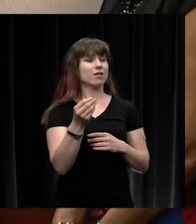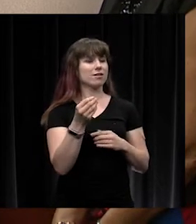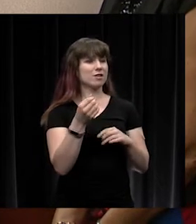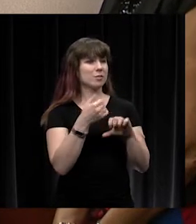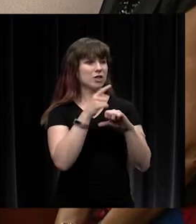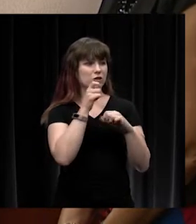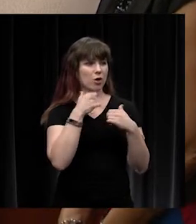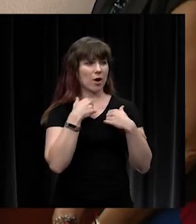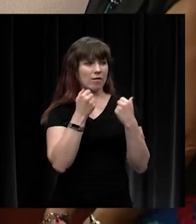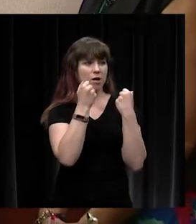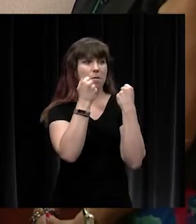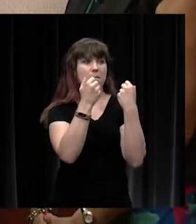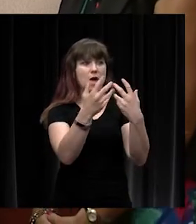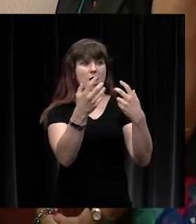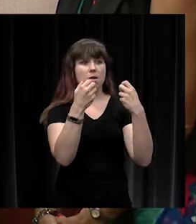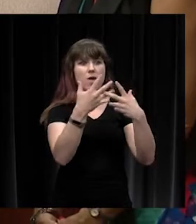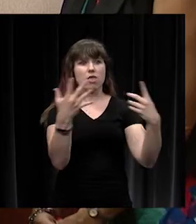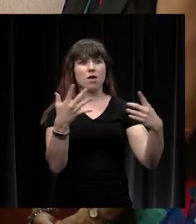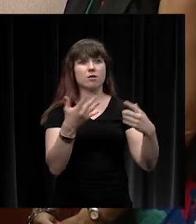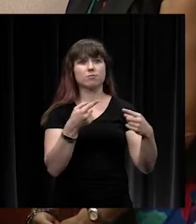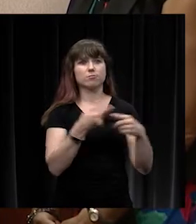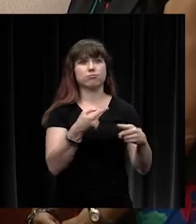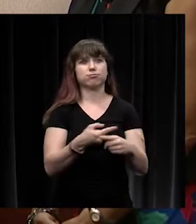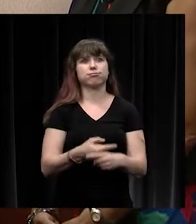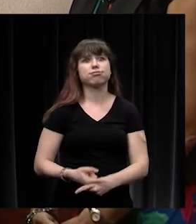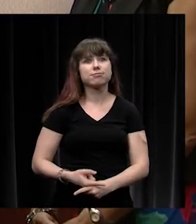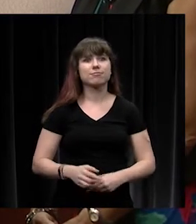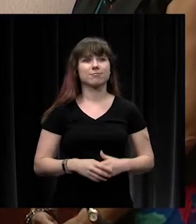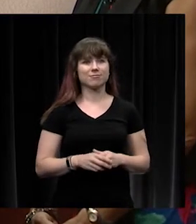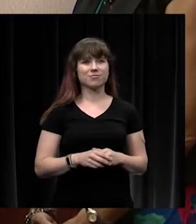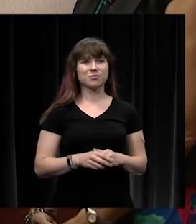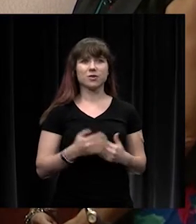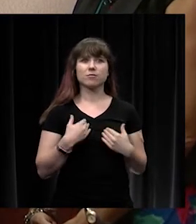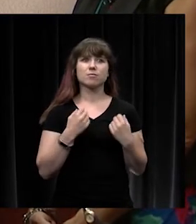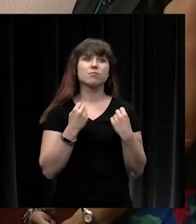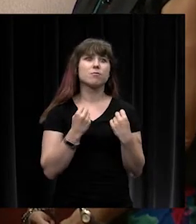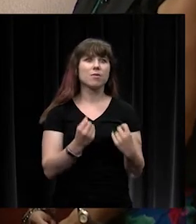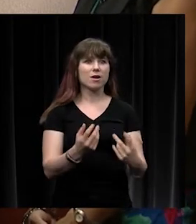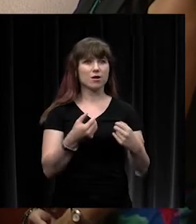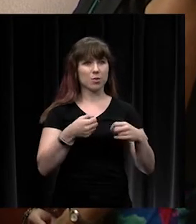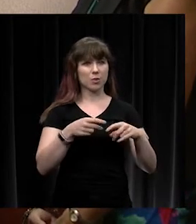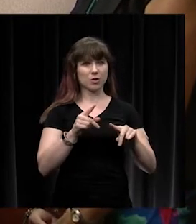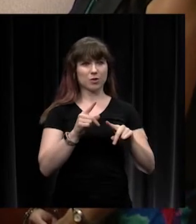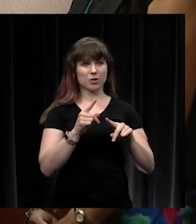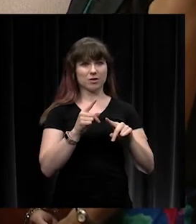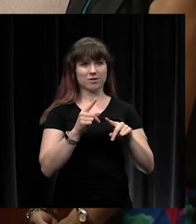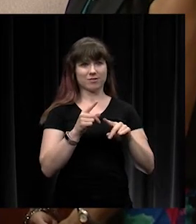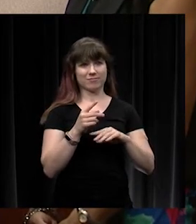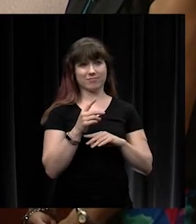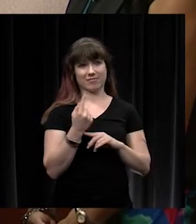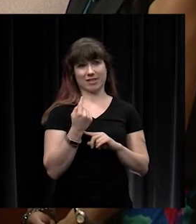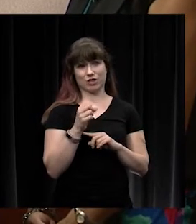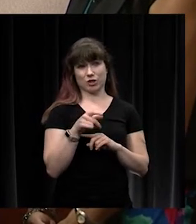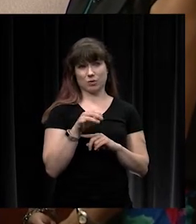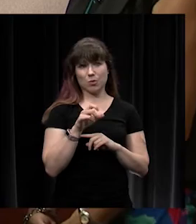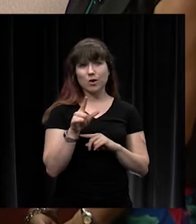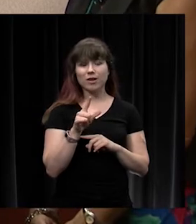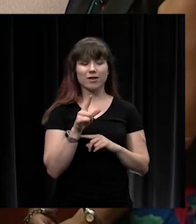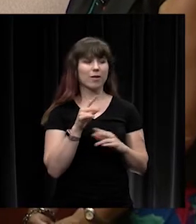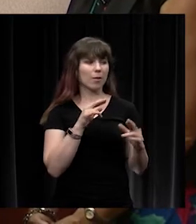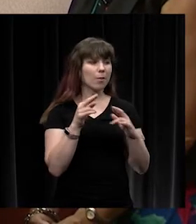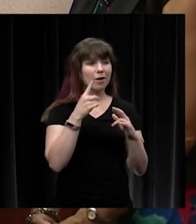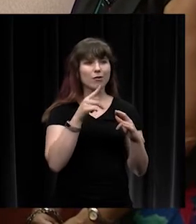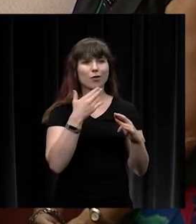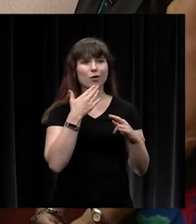having too many things on the same night. So we had lots of opportunities even last spring to prepare for getting off to a great